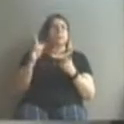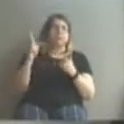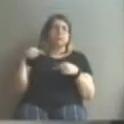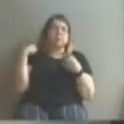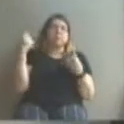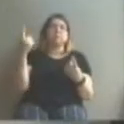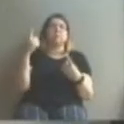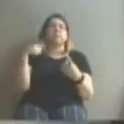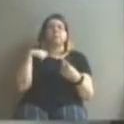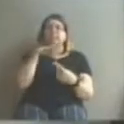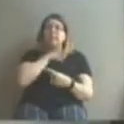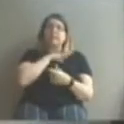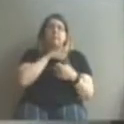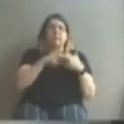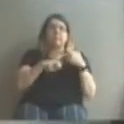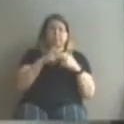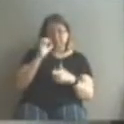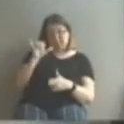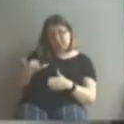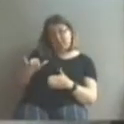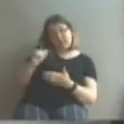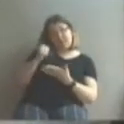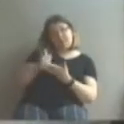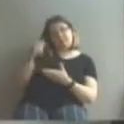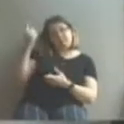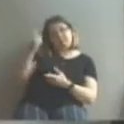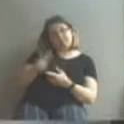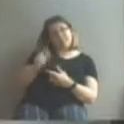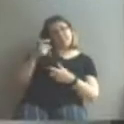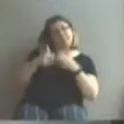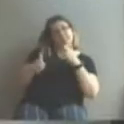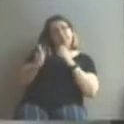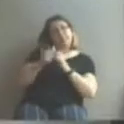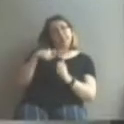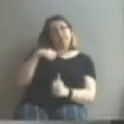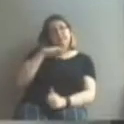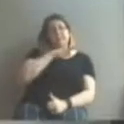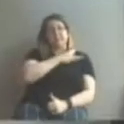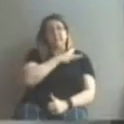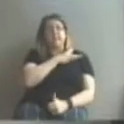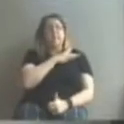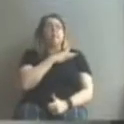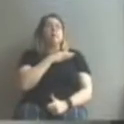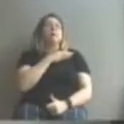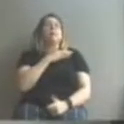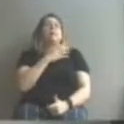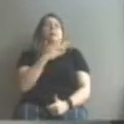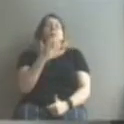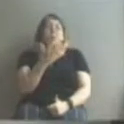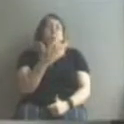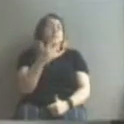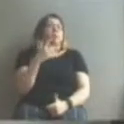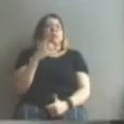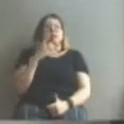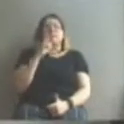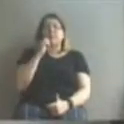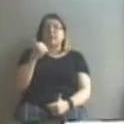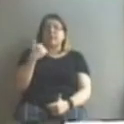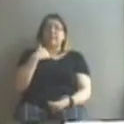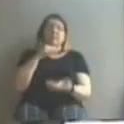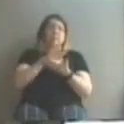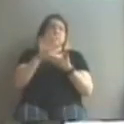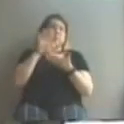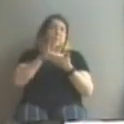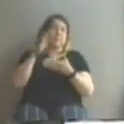with staffing. You know, will this help alleviate problems with staffing? We, from the fact of there not being custodians